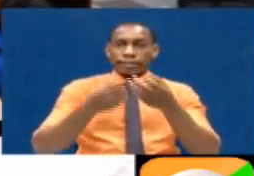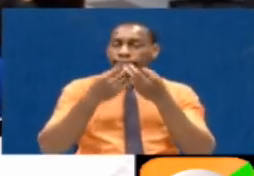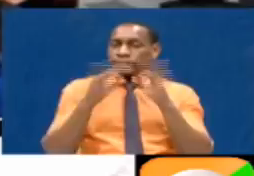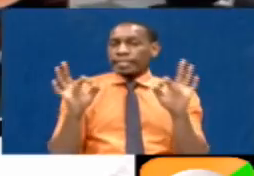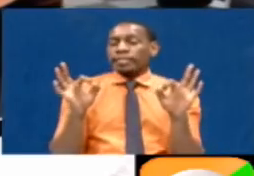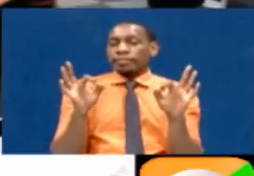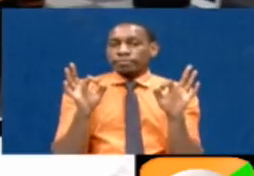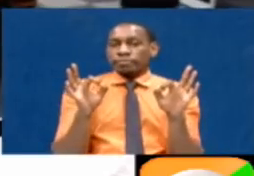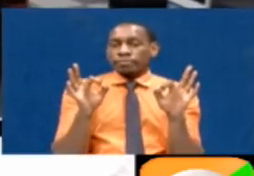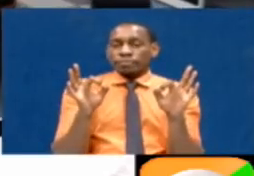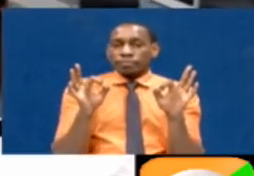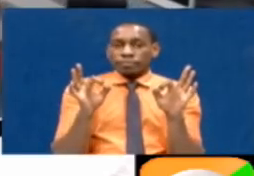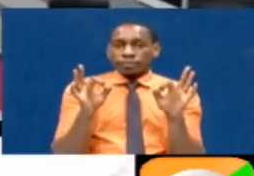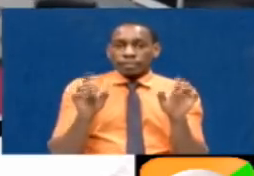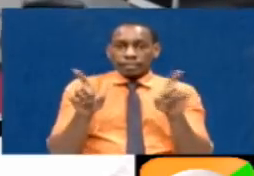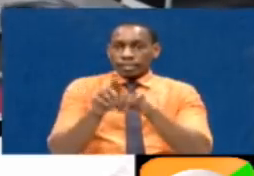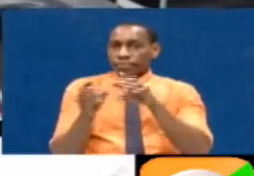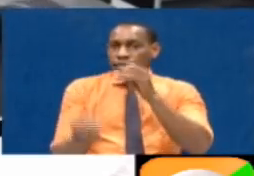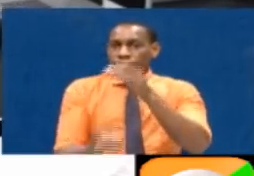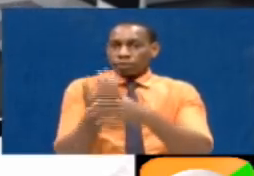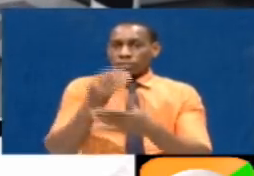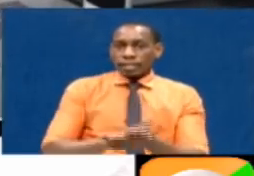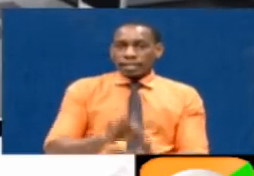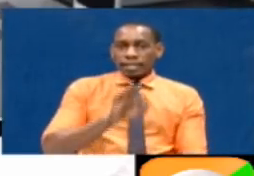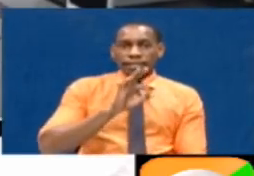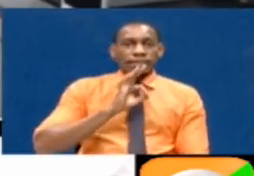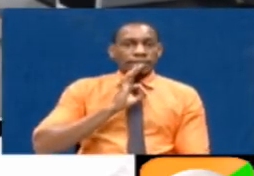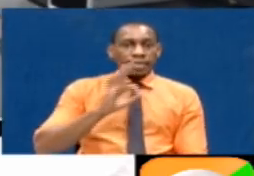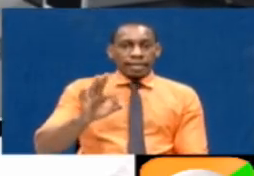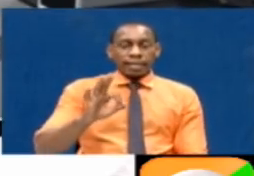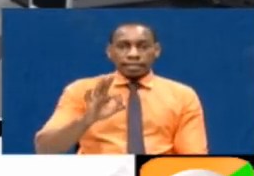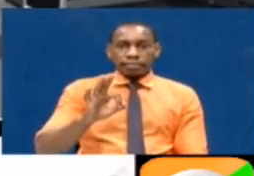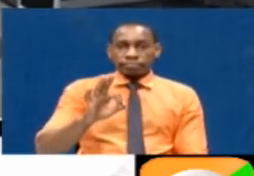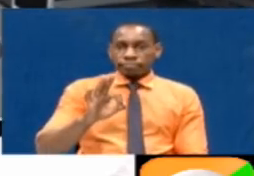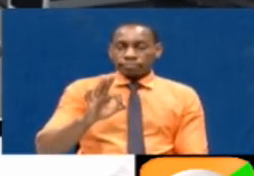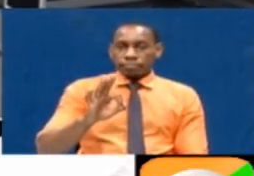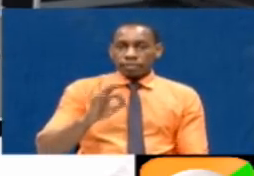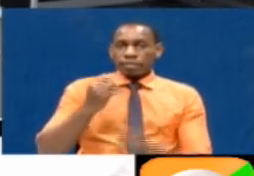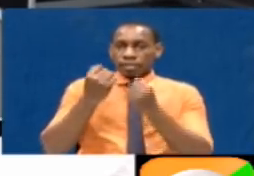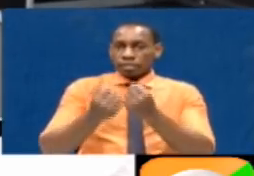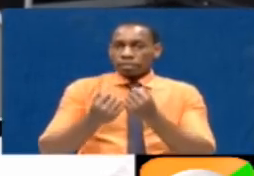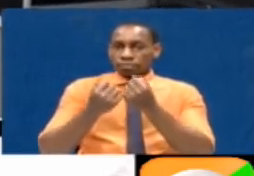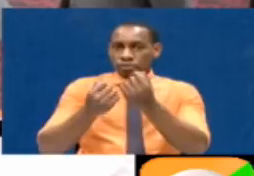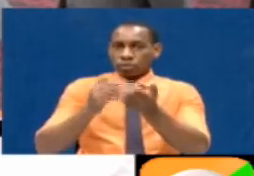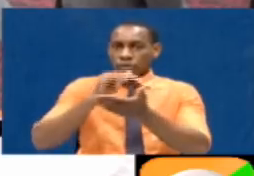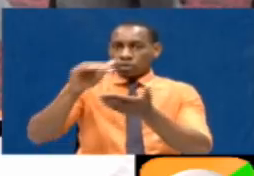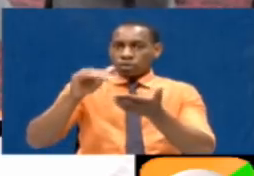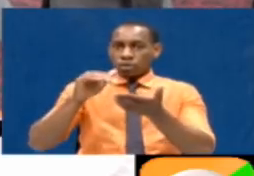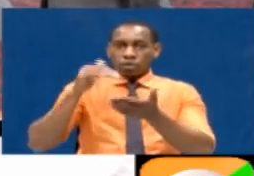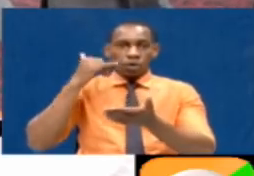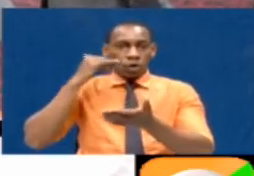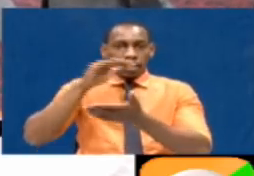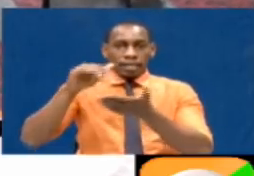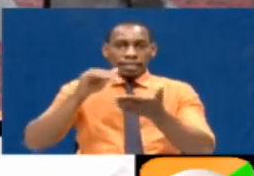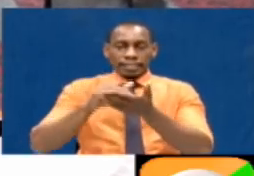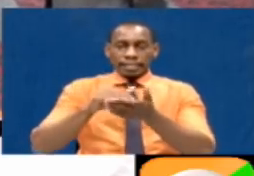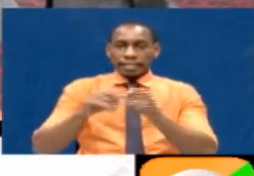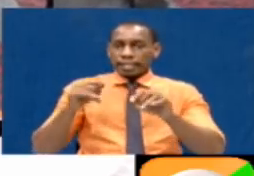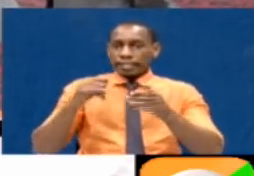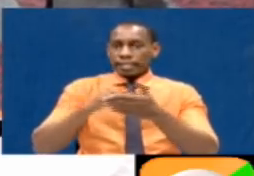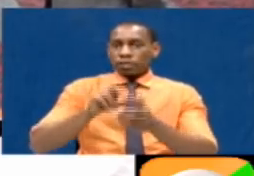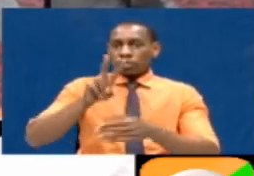a free line, and also set up a 300 strong call center, including